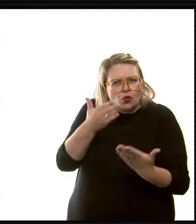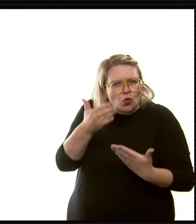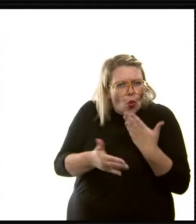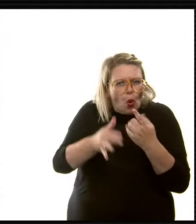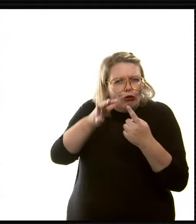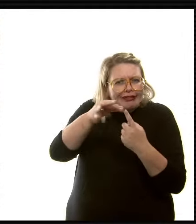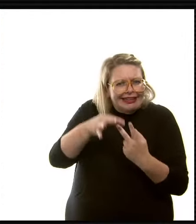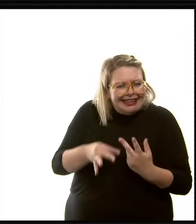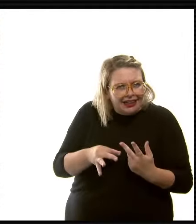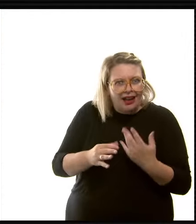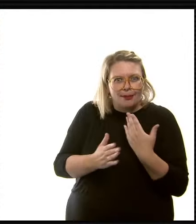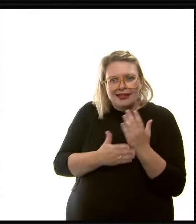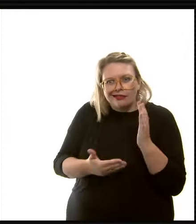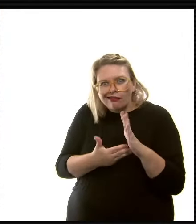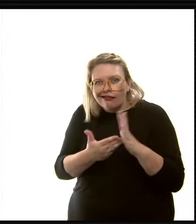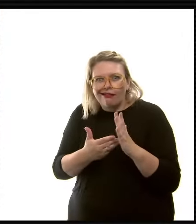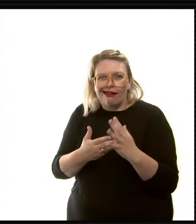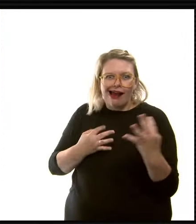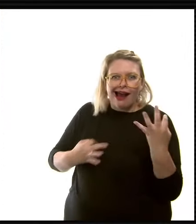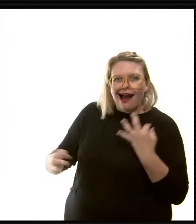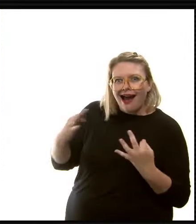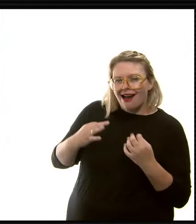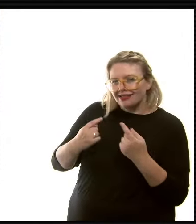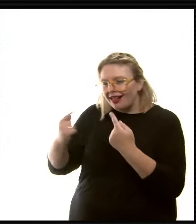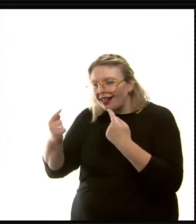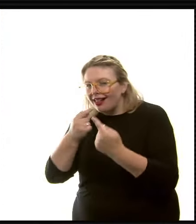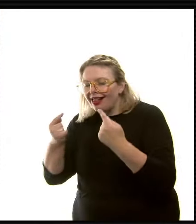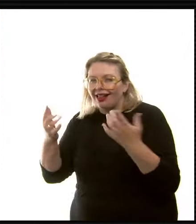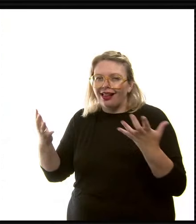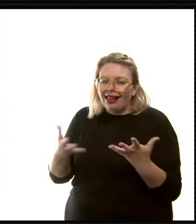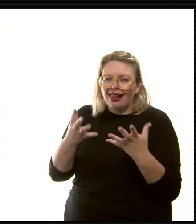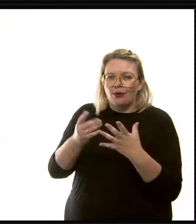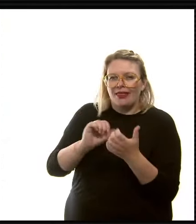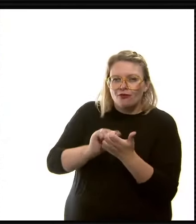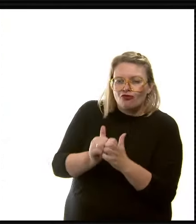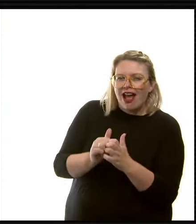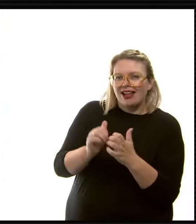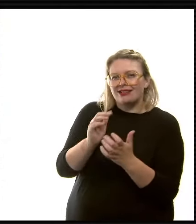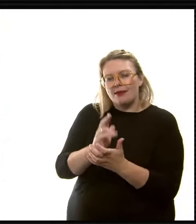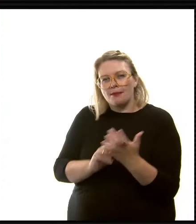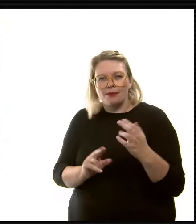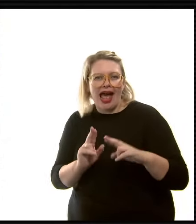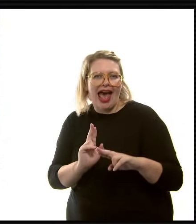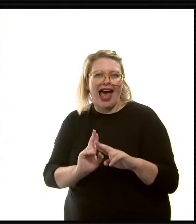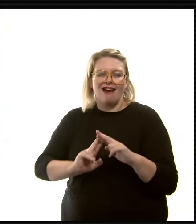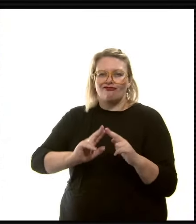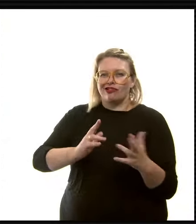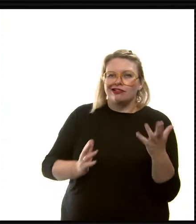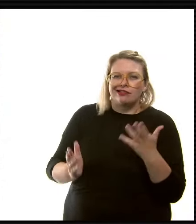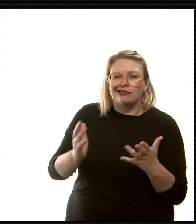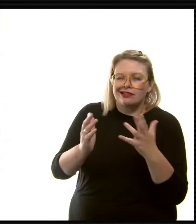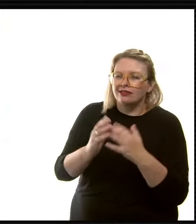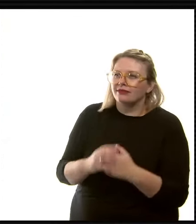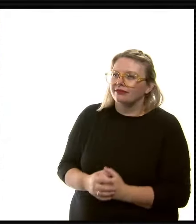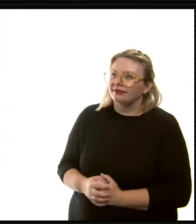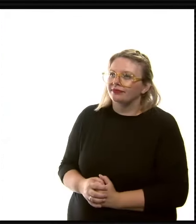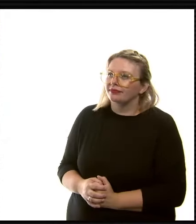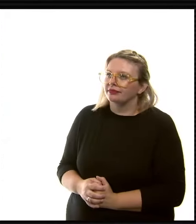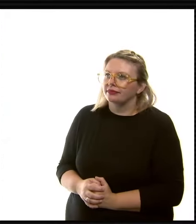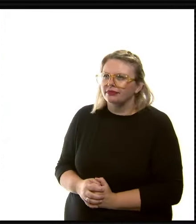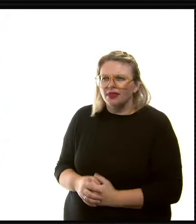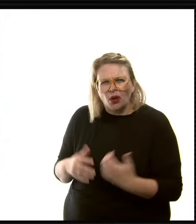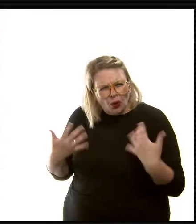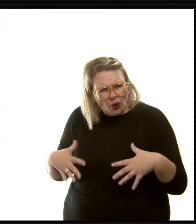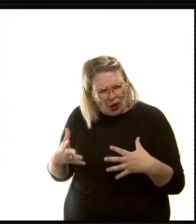more opportunities for role play with your friends and your buddies and your parents you have, and that will enrich your experience with a Lego build. I have learned so